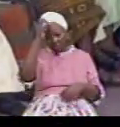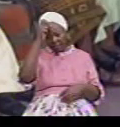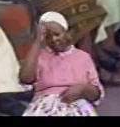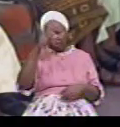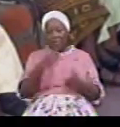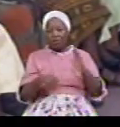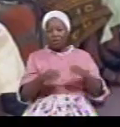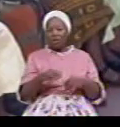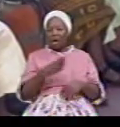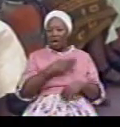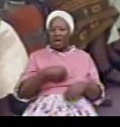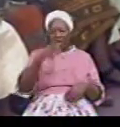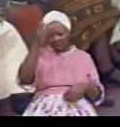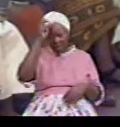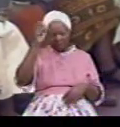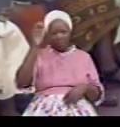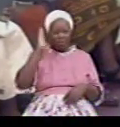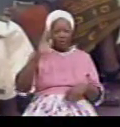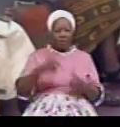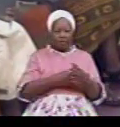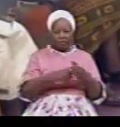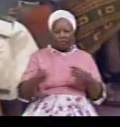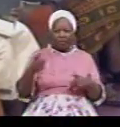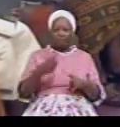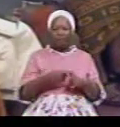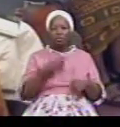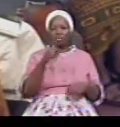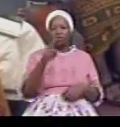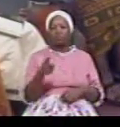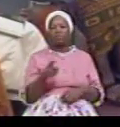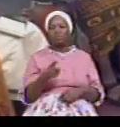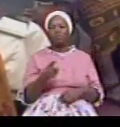will flee from you.